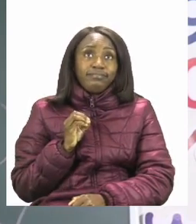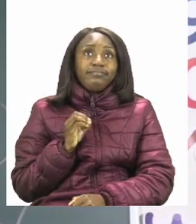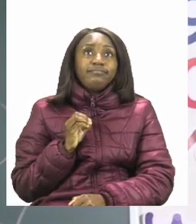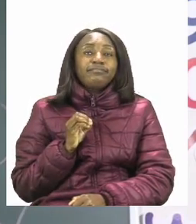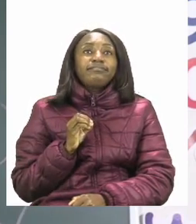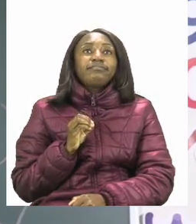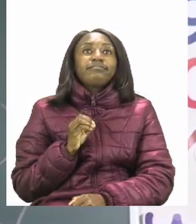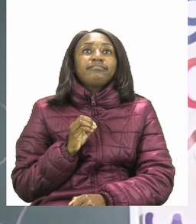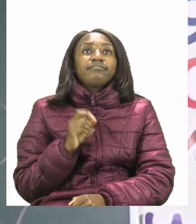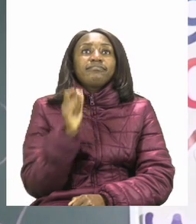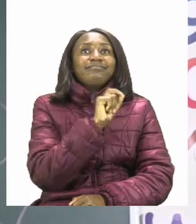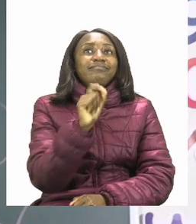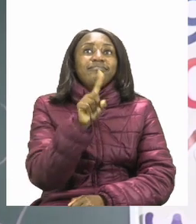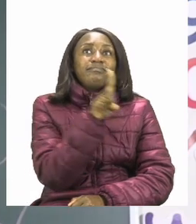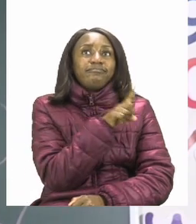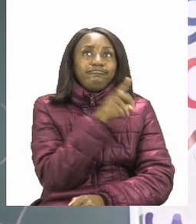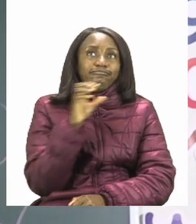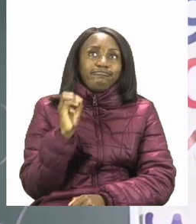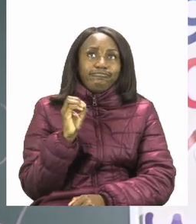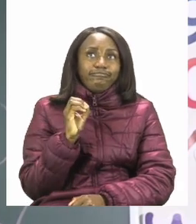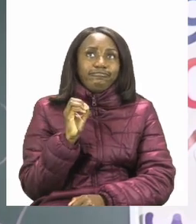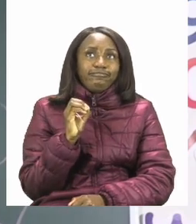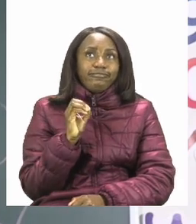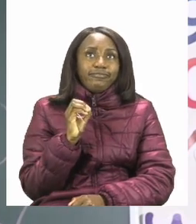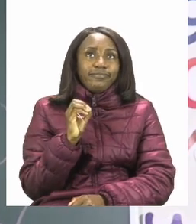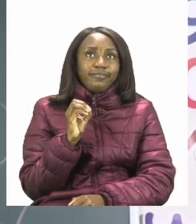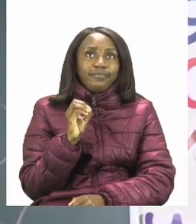This one gives us 10.